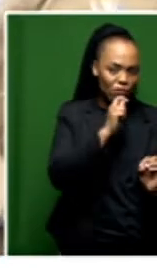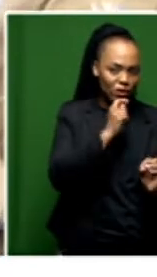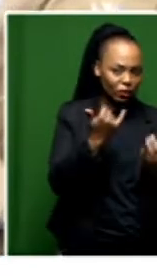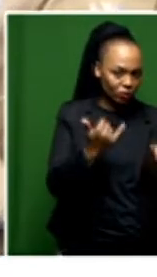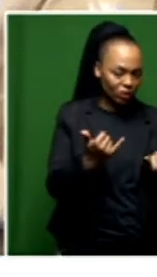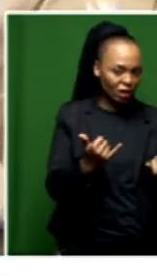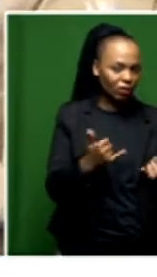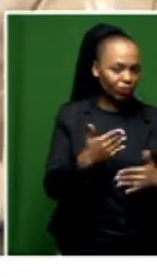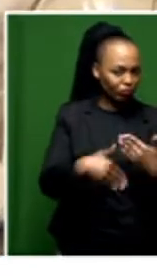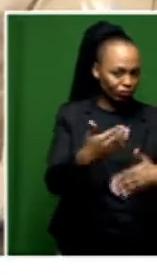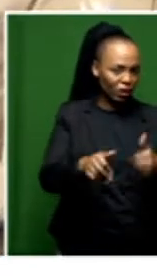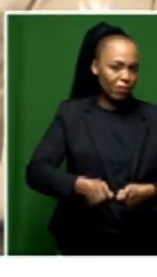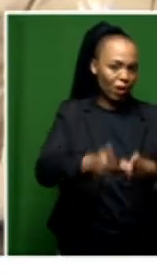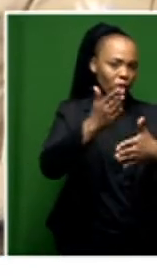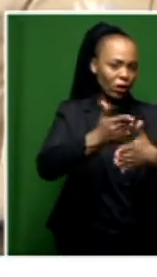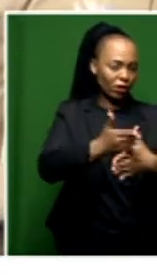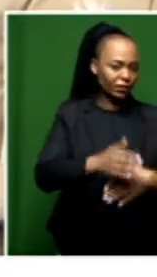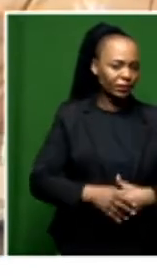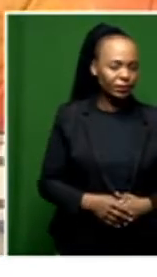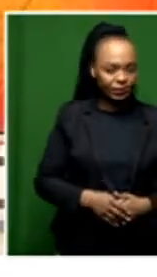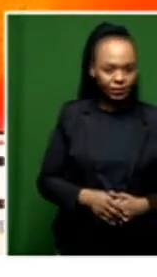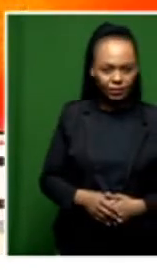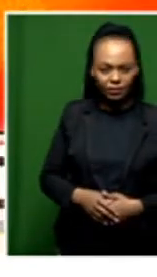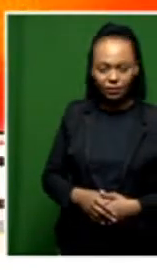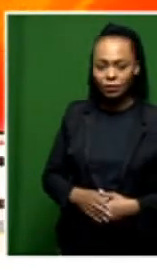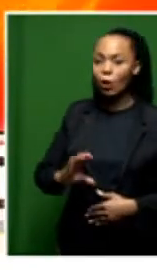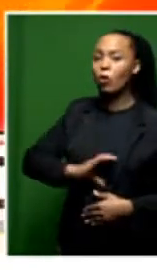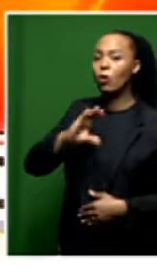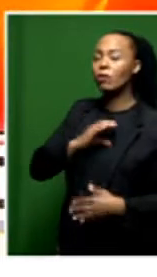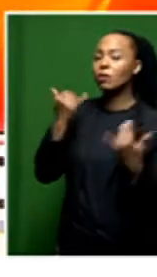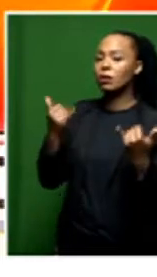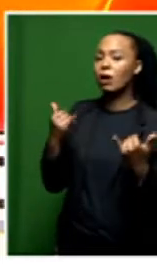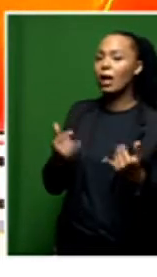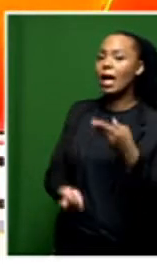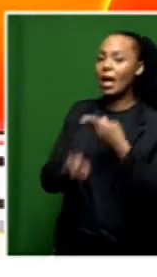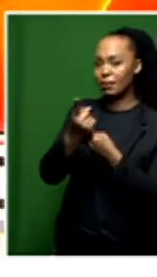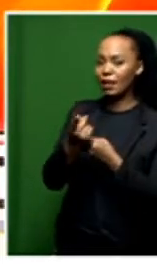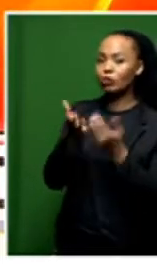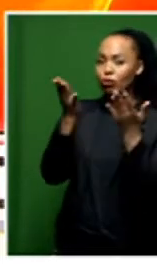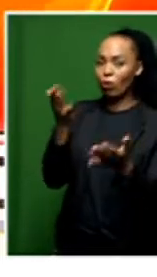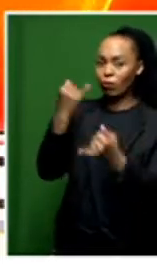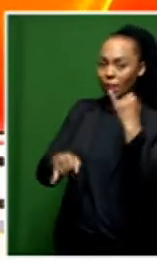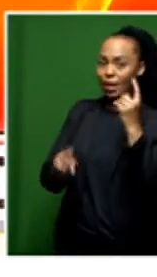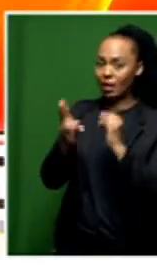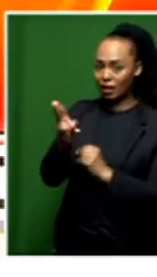fully operational and we are back at work. Are you at all confident that such incidents will not happen again in the coming